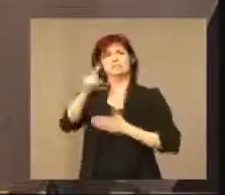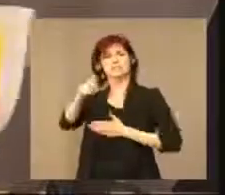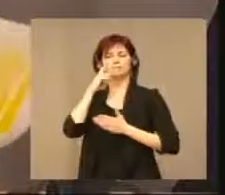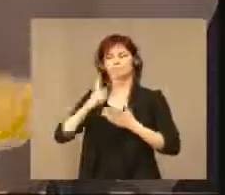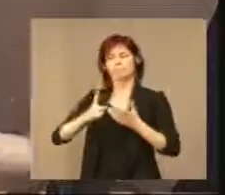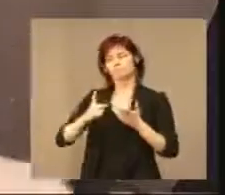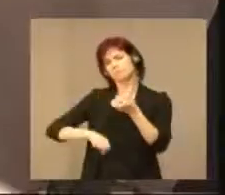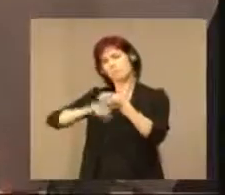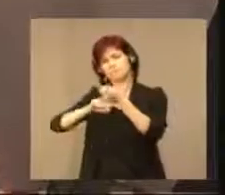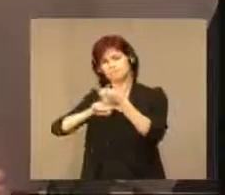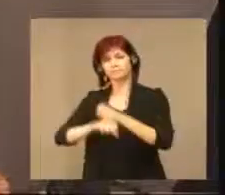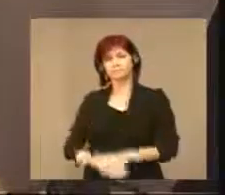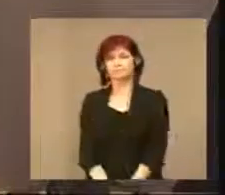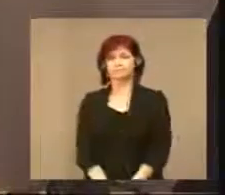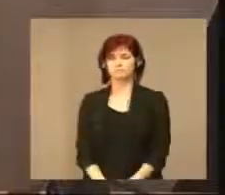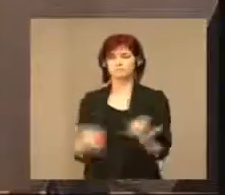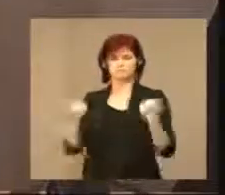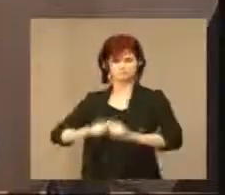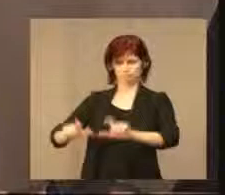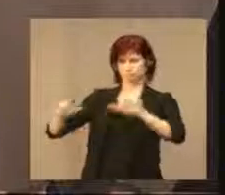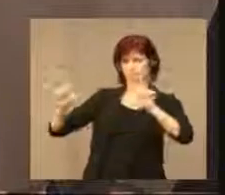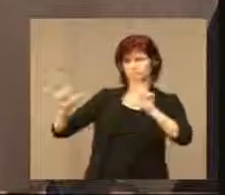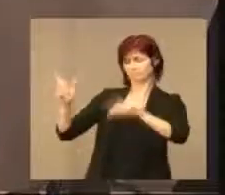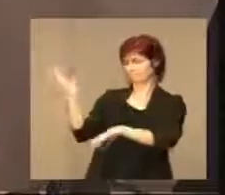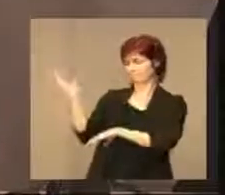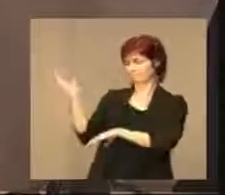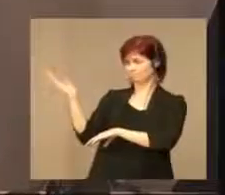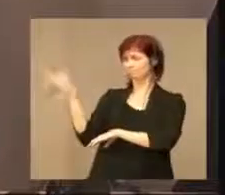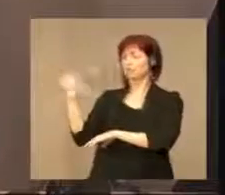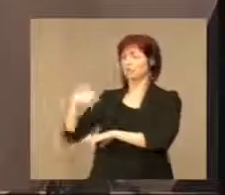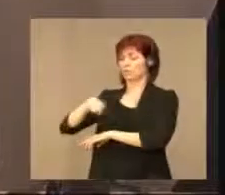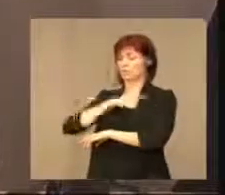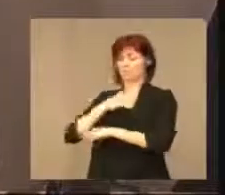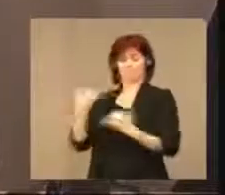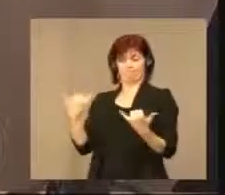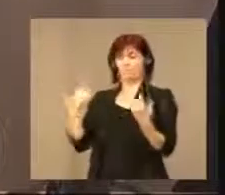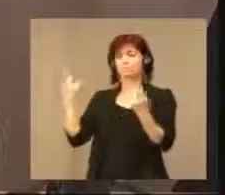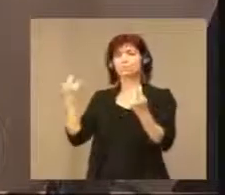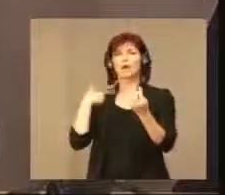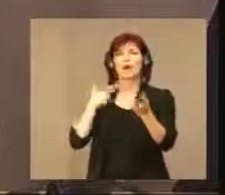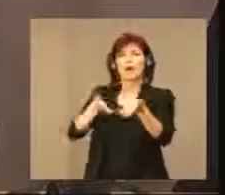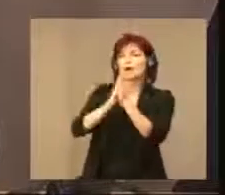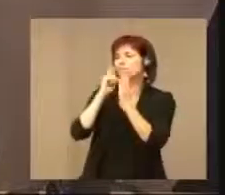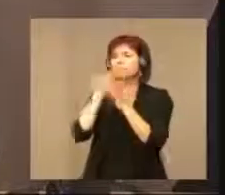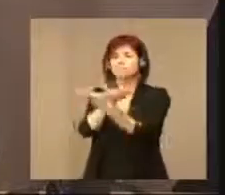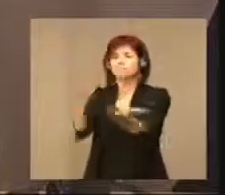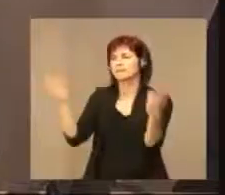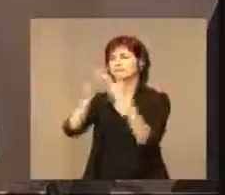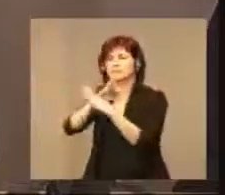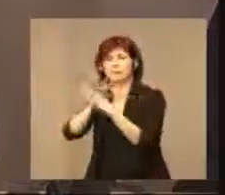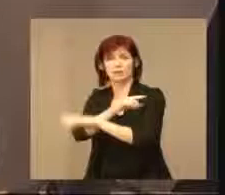accessibility. The webinar seeks to have First Nations feedback on the following questions. Are you a First